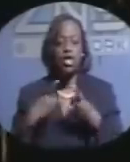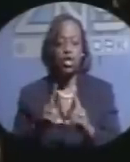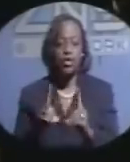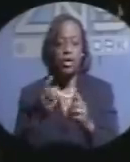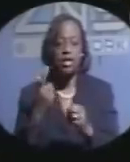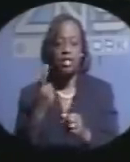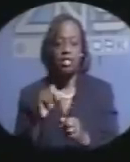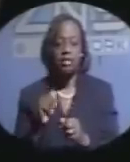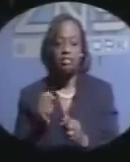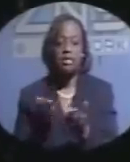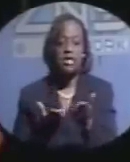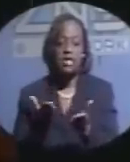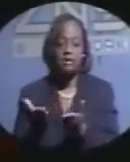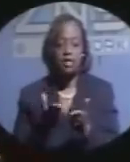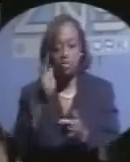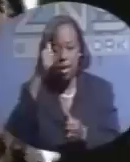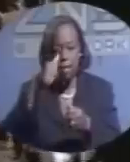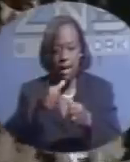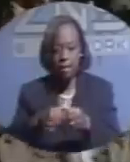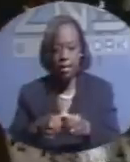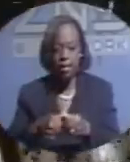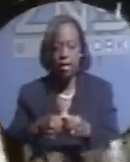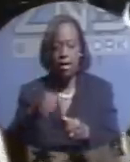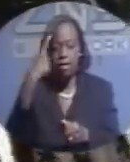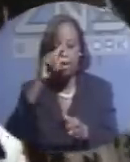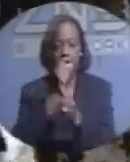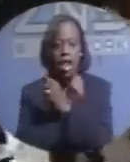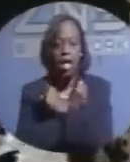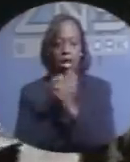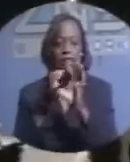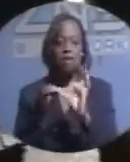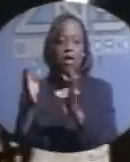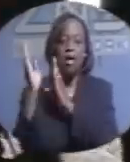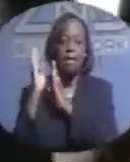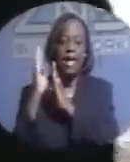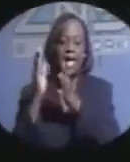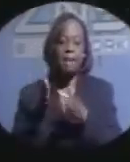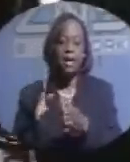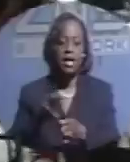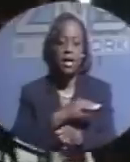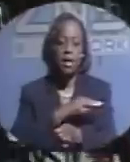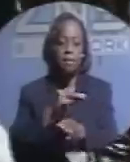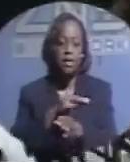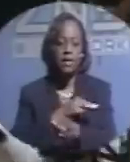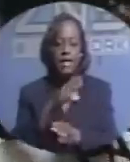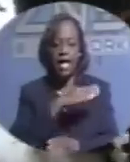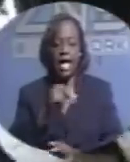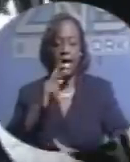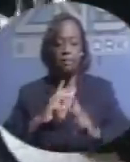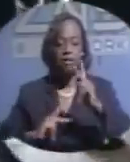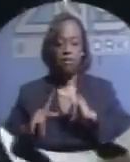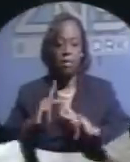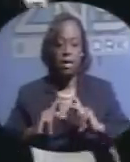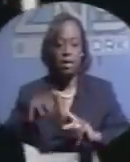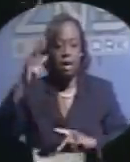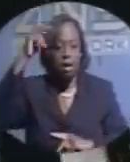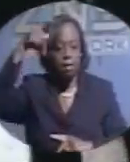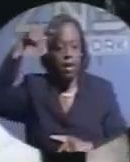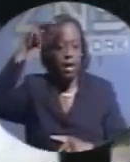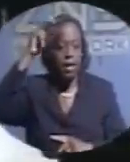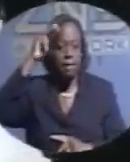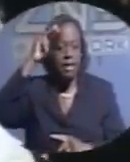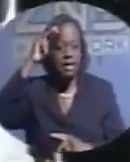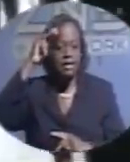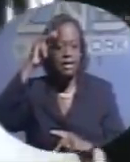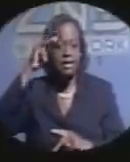remembered for her love of Bohemian music and performing. Prime Minister Perry Christie extended condolences to the family and told the congregation